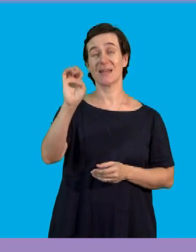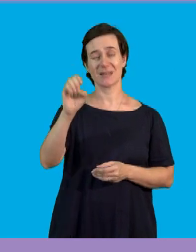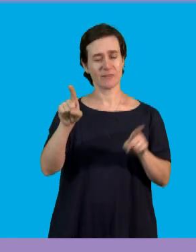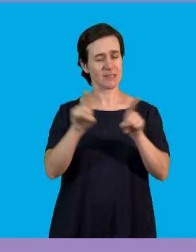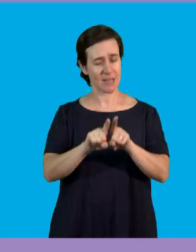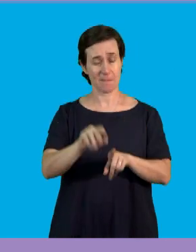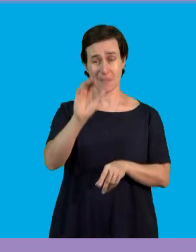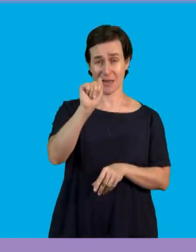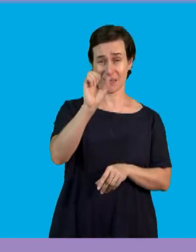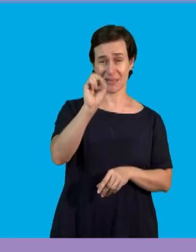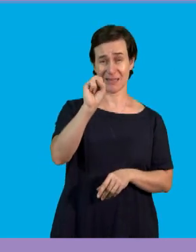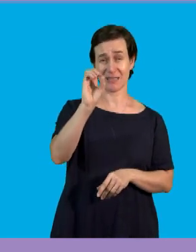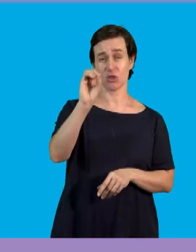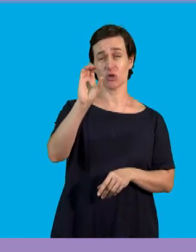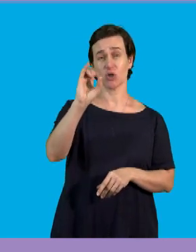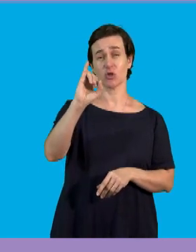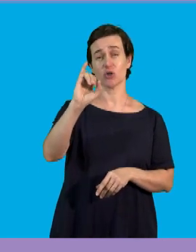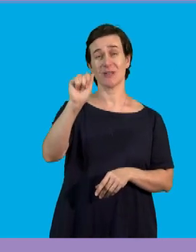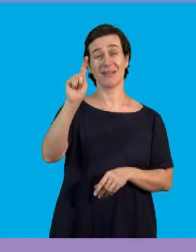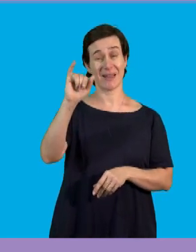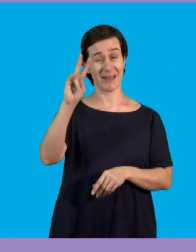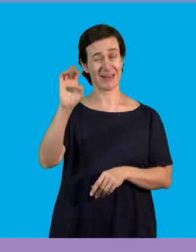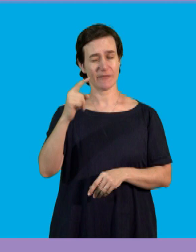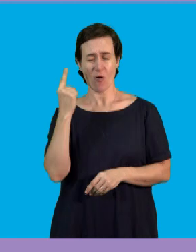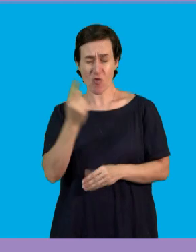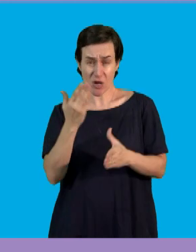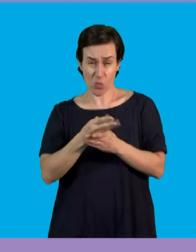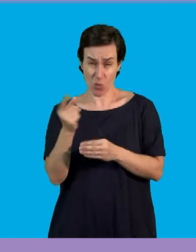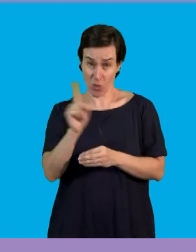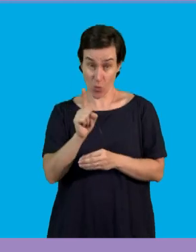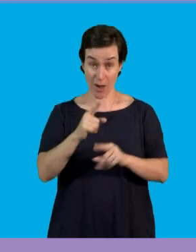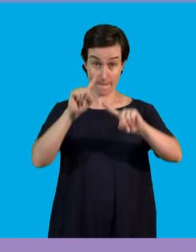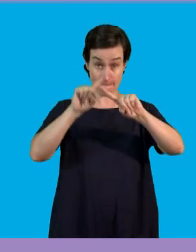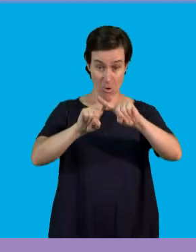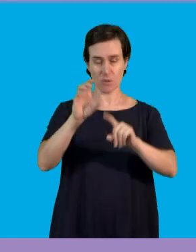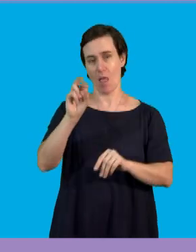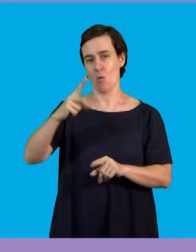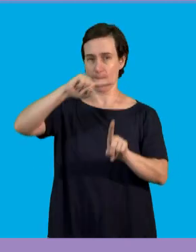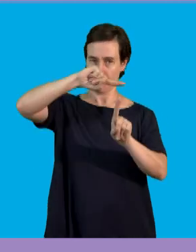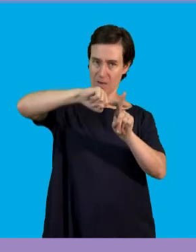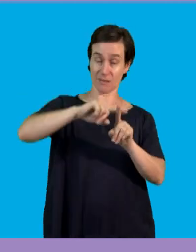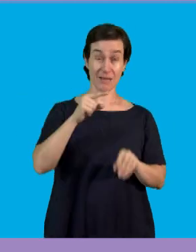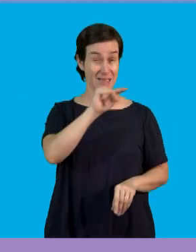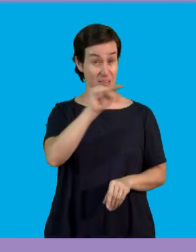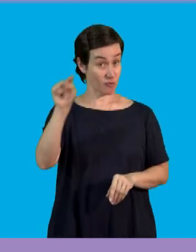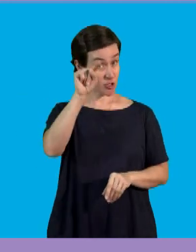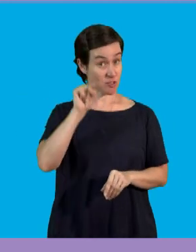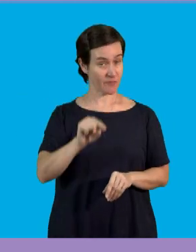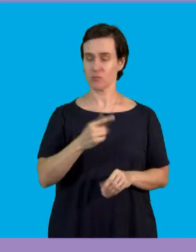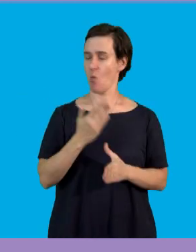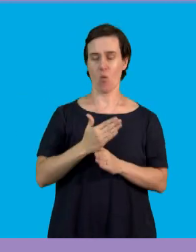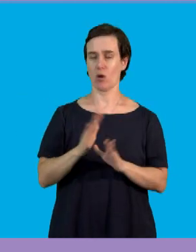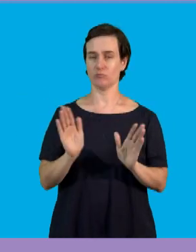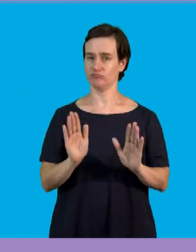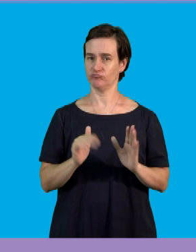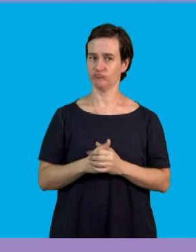and the associative properties only work with addition and multiplication, not with subtraction and